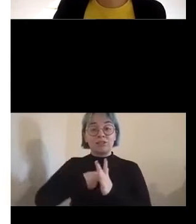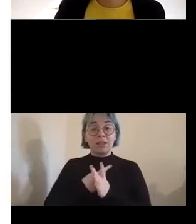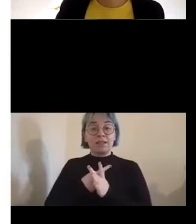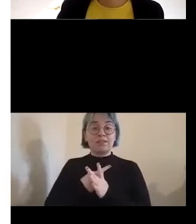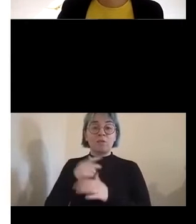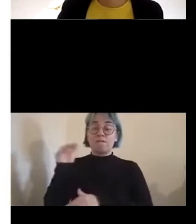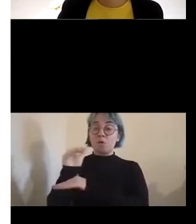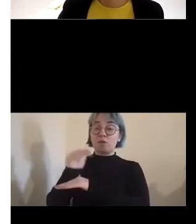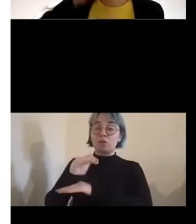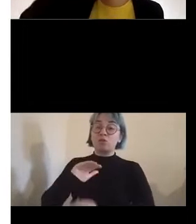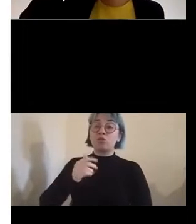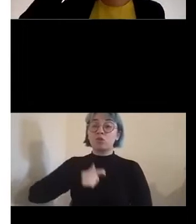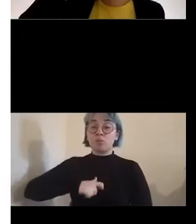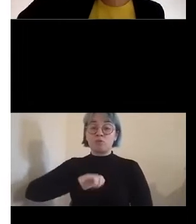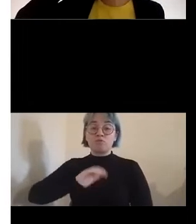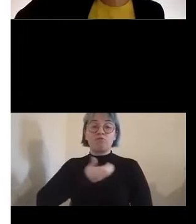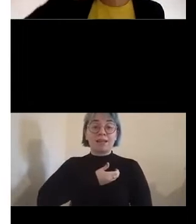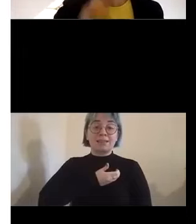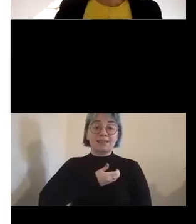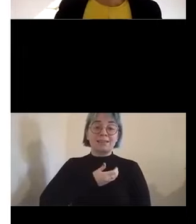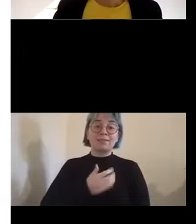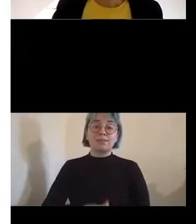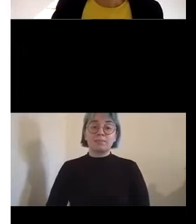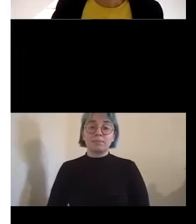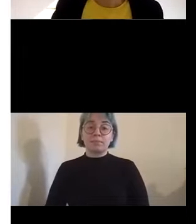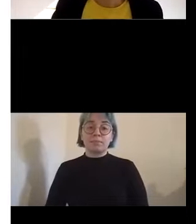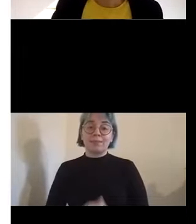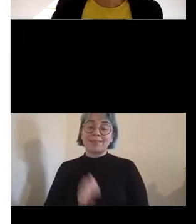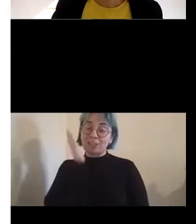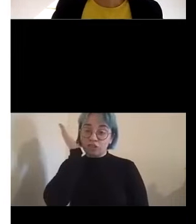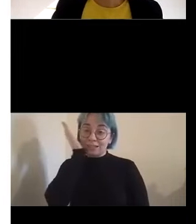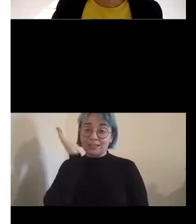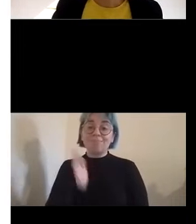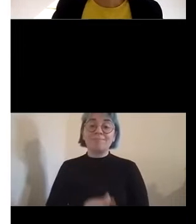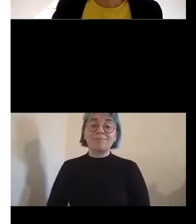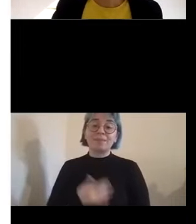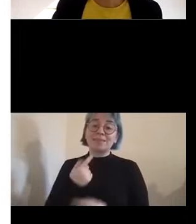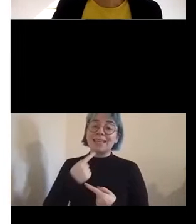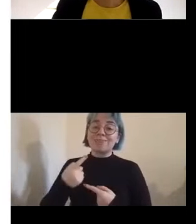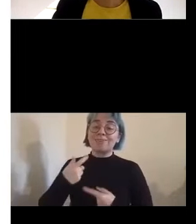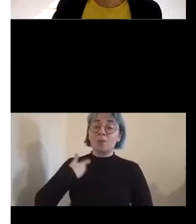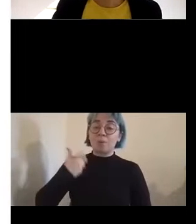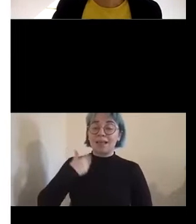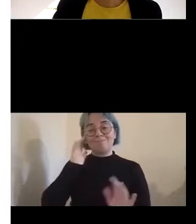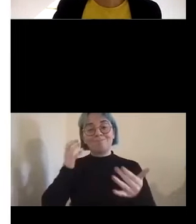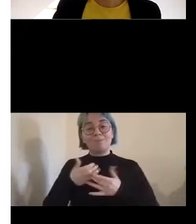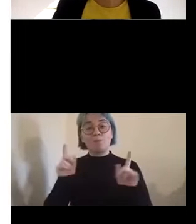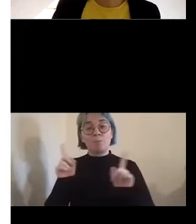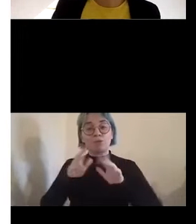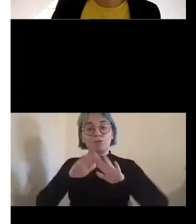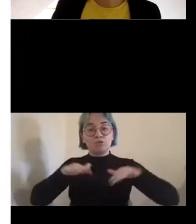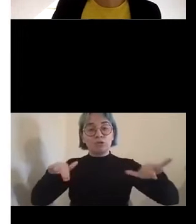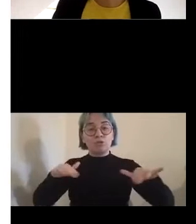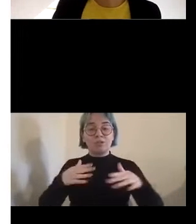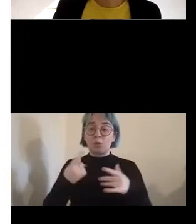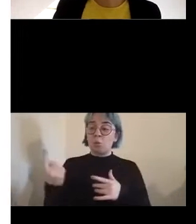for Human Rights, our Czech and Slovak partner, and it was a collective complaint that concerned children in